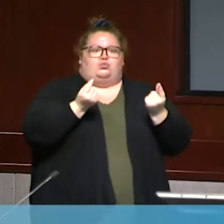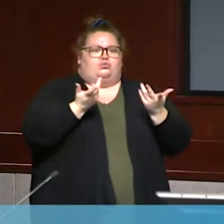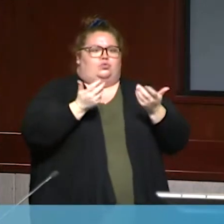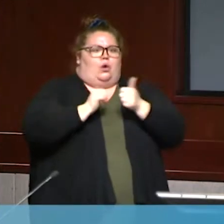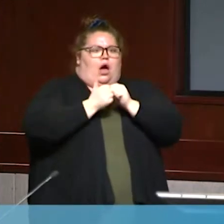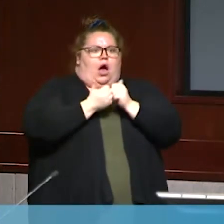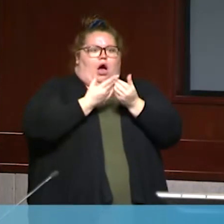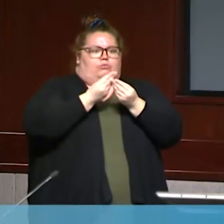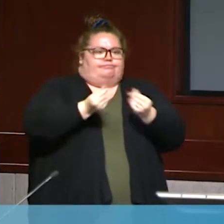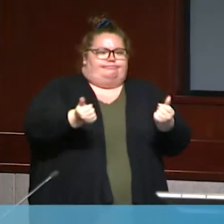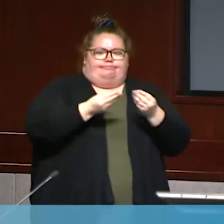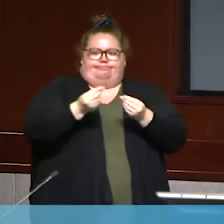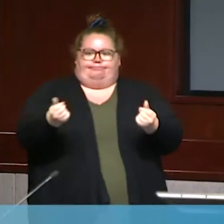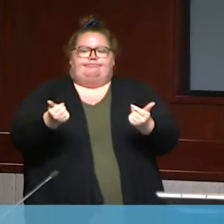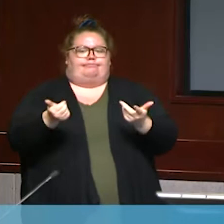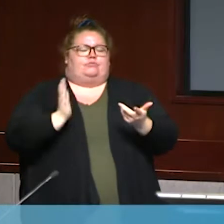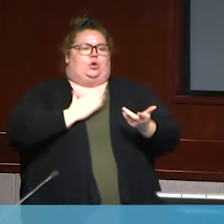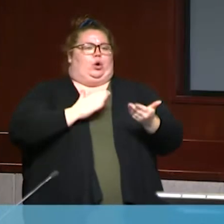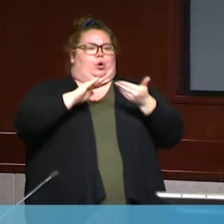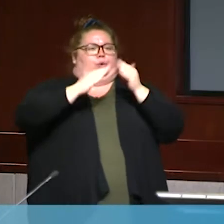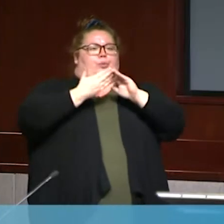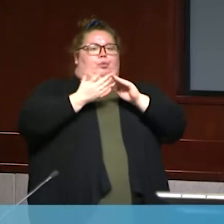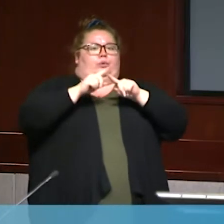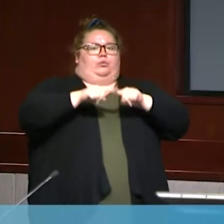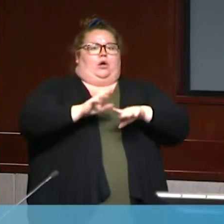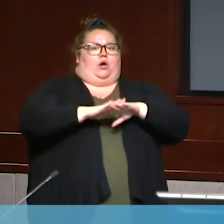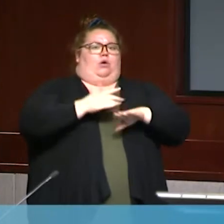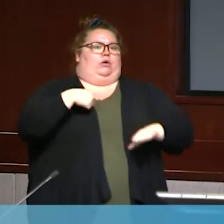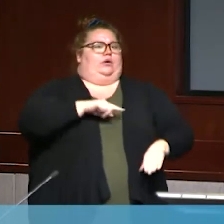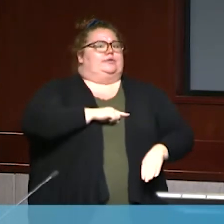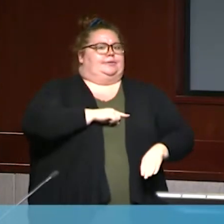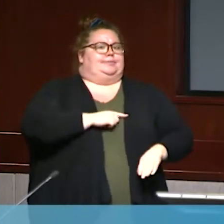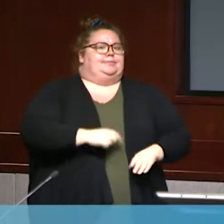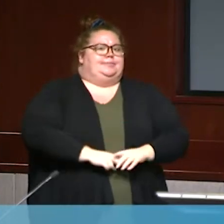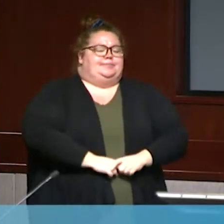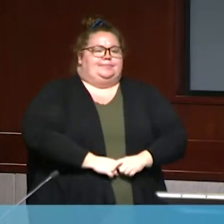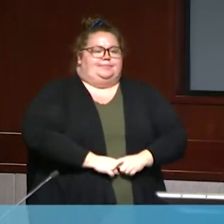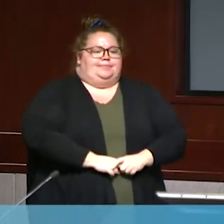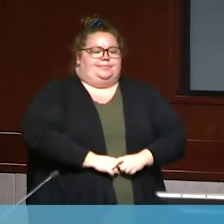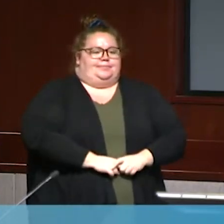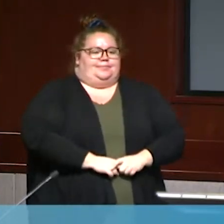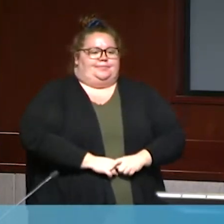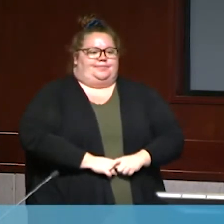what our community is relying on them to do. Thank you.